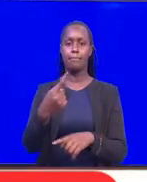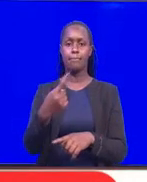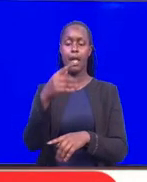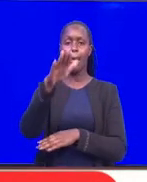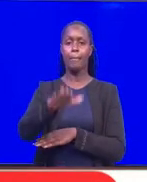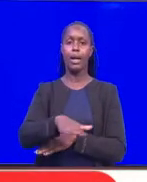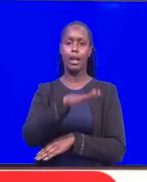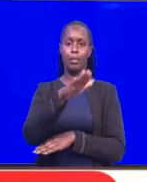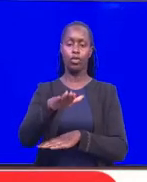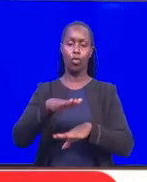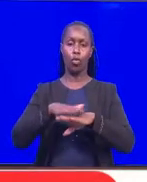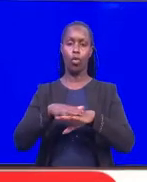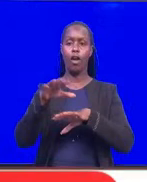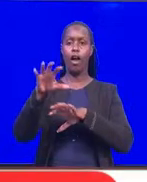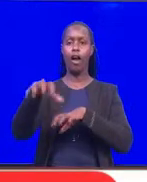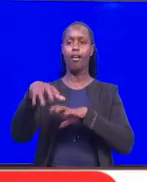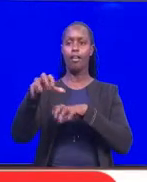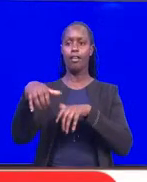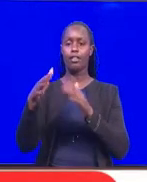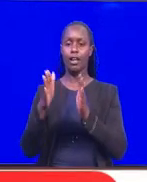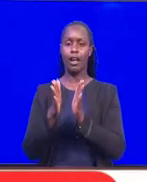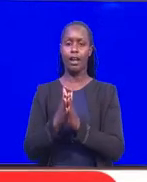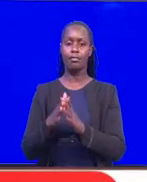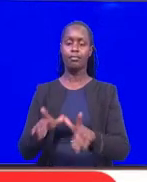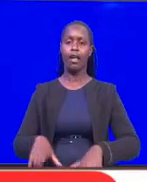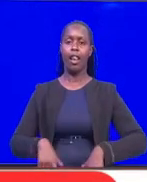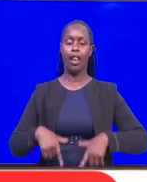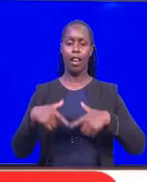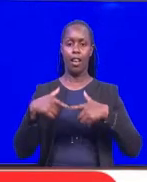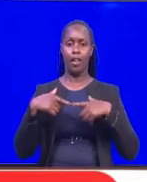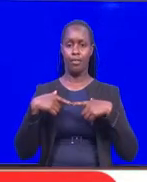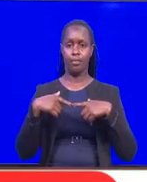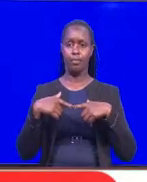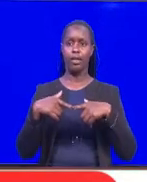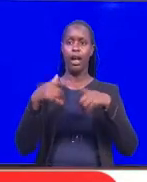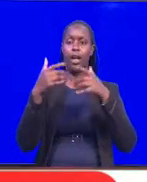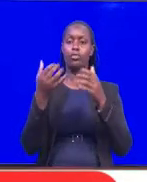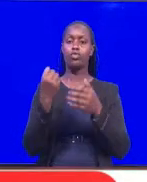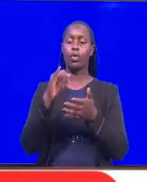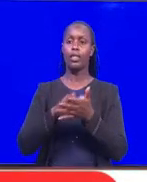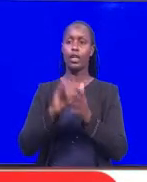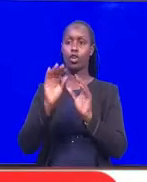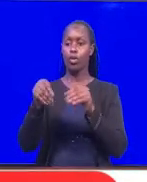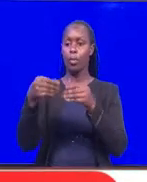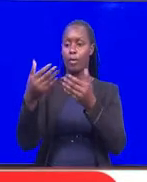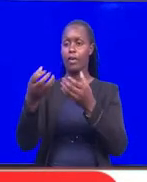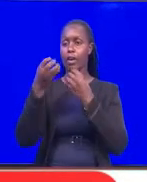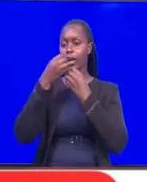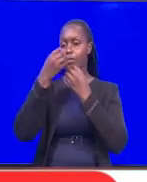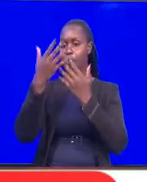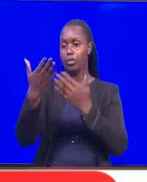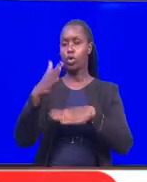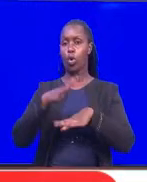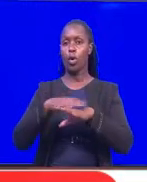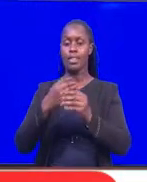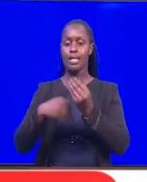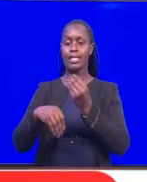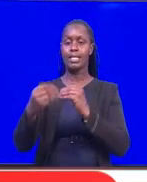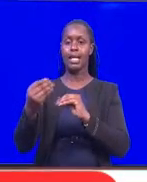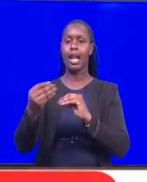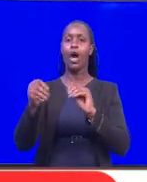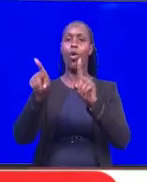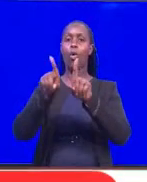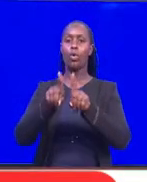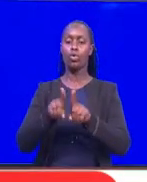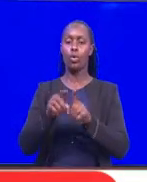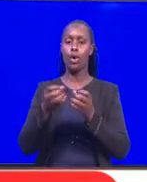on Agriculture and Livestock on April 8th in order to provide information on the sale and distribution of